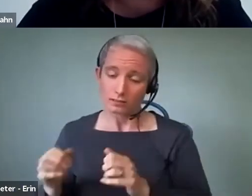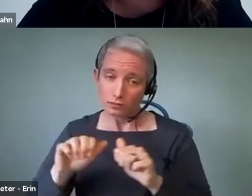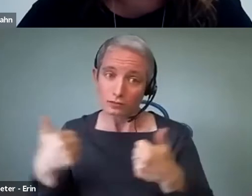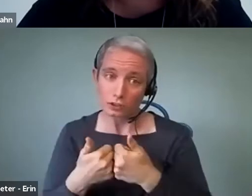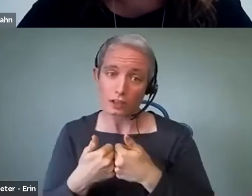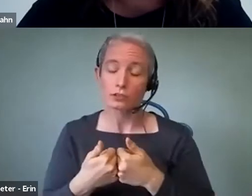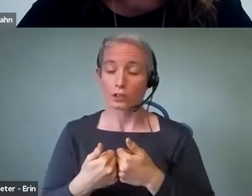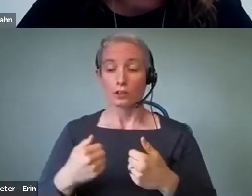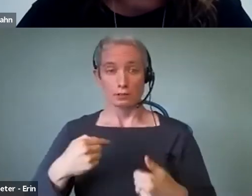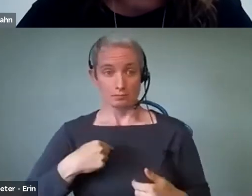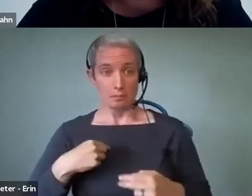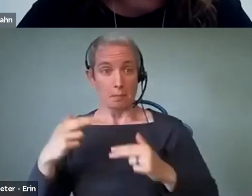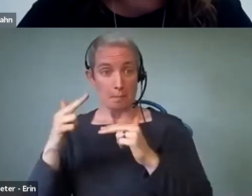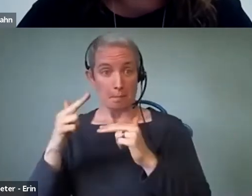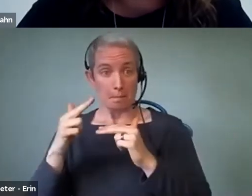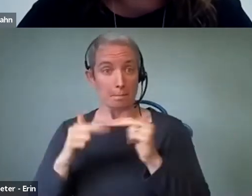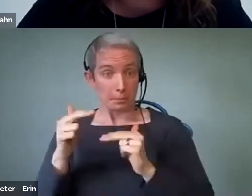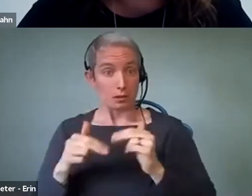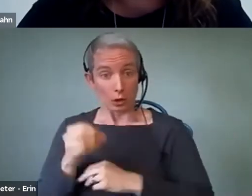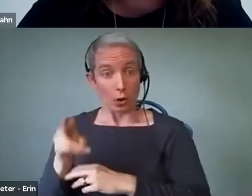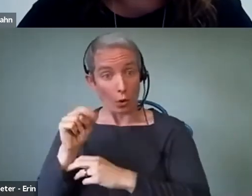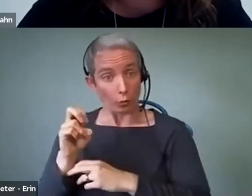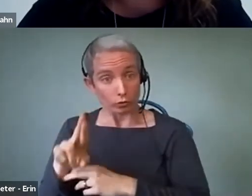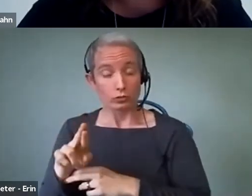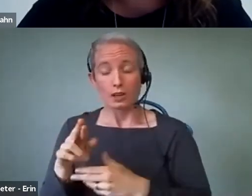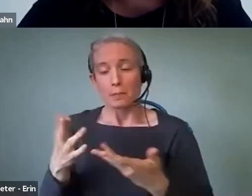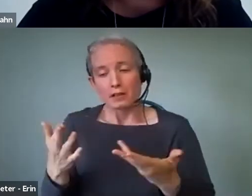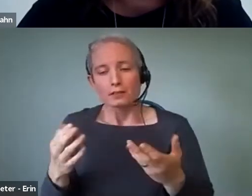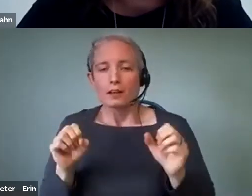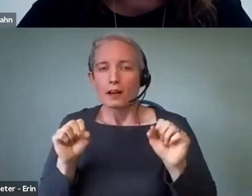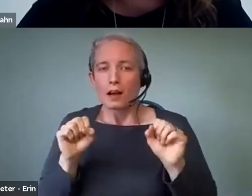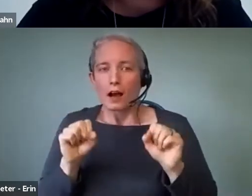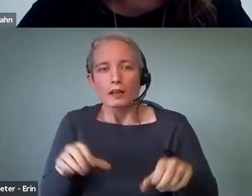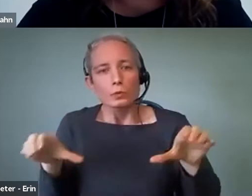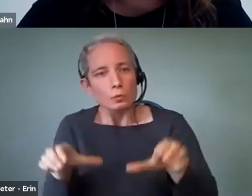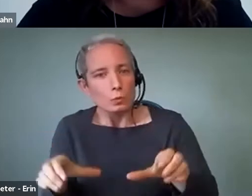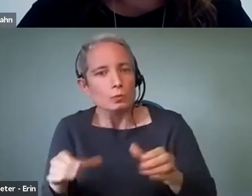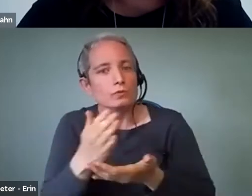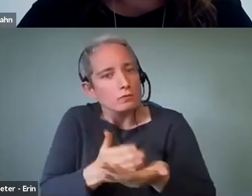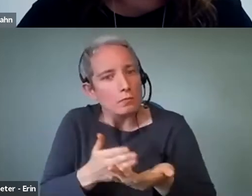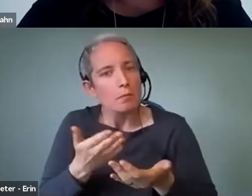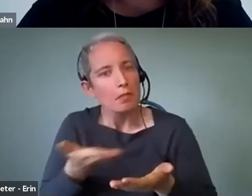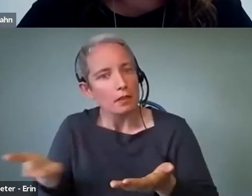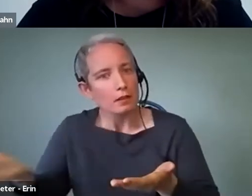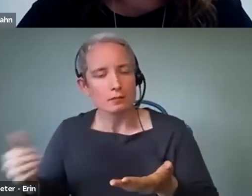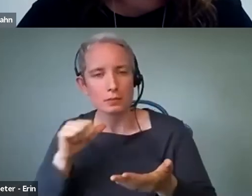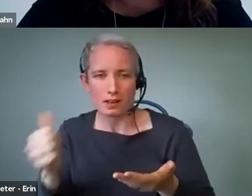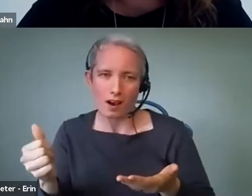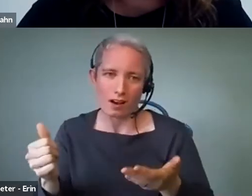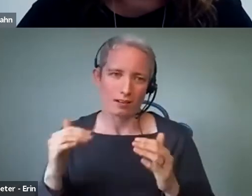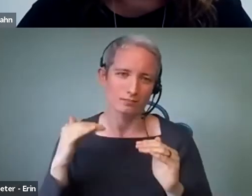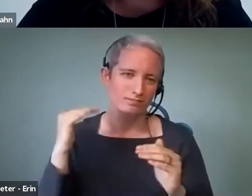standpoint, we can just do so much. We can hopefully create an environment where people feel safe coming in.